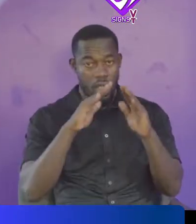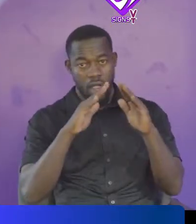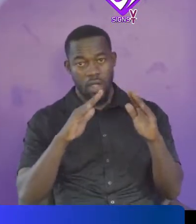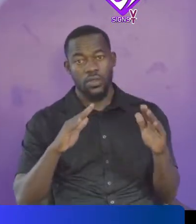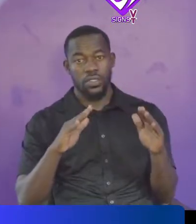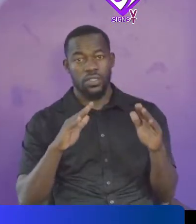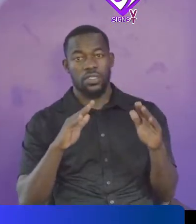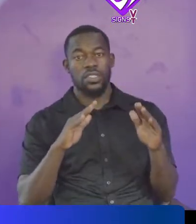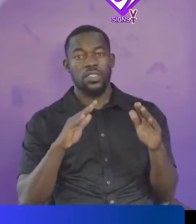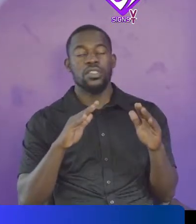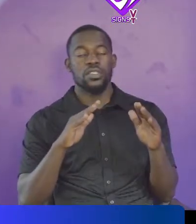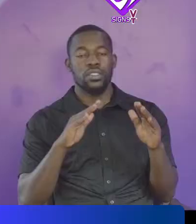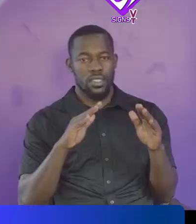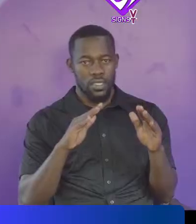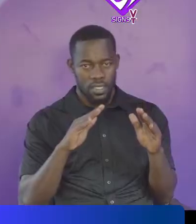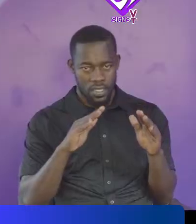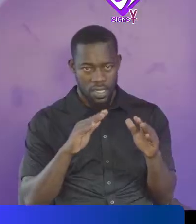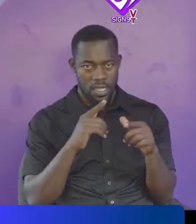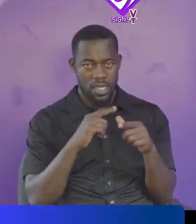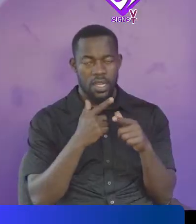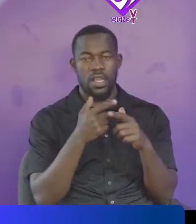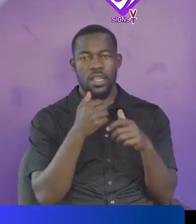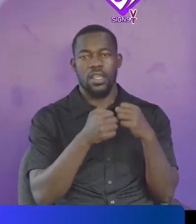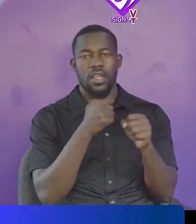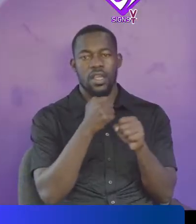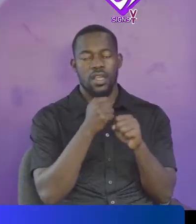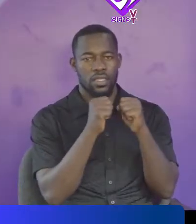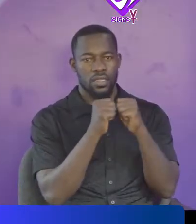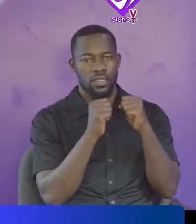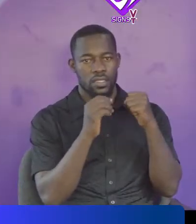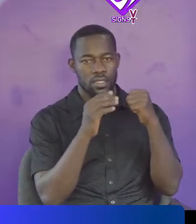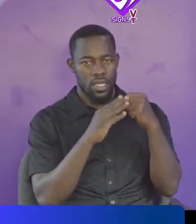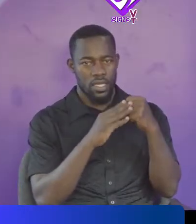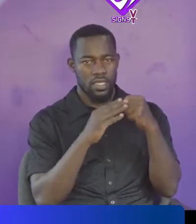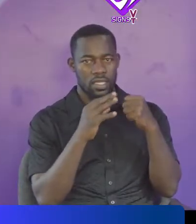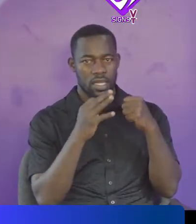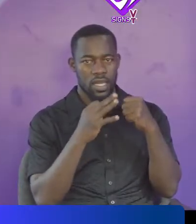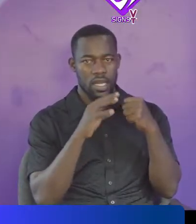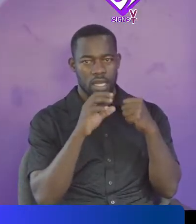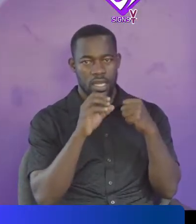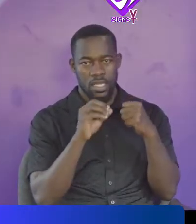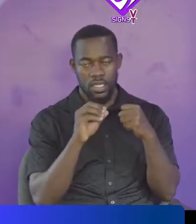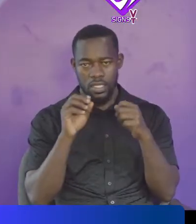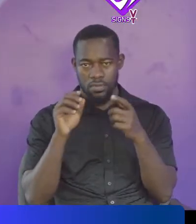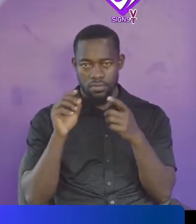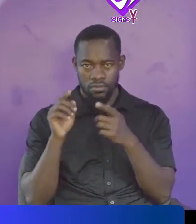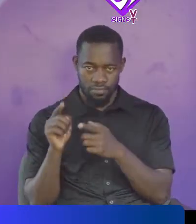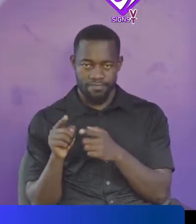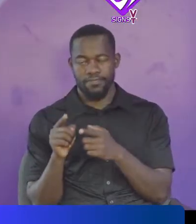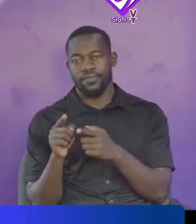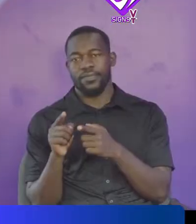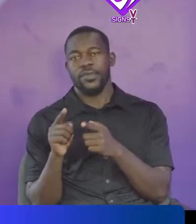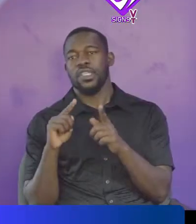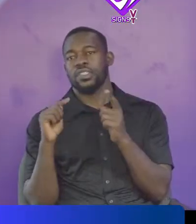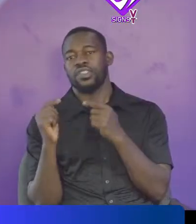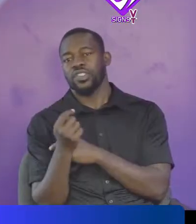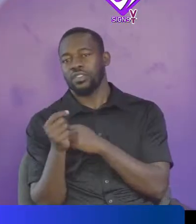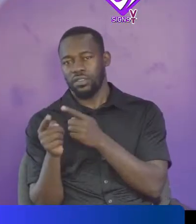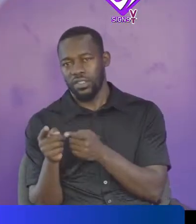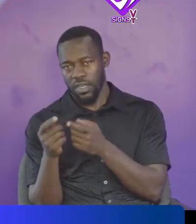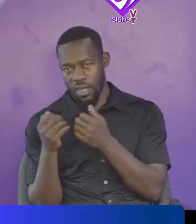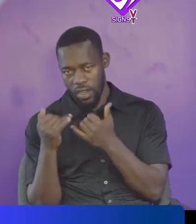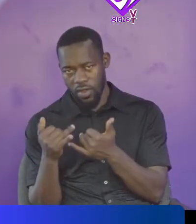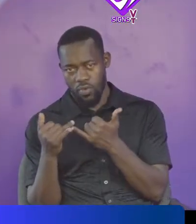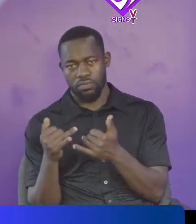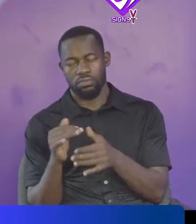1979. Then it was now, by 1980, Kenya National Archives began to operate at now the current building that we have. Yes. That's